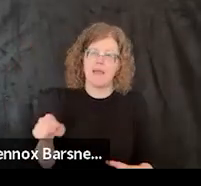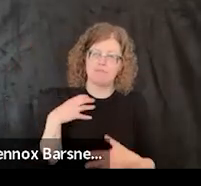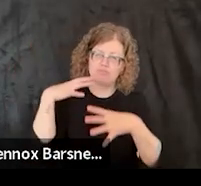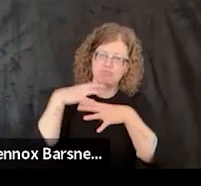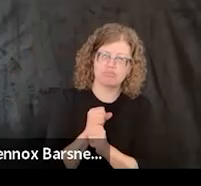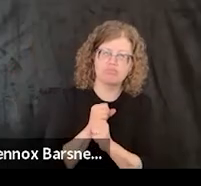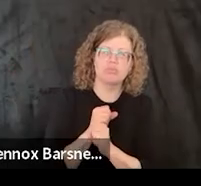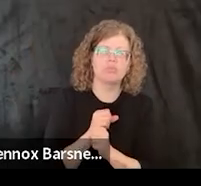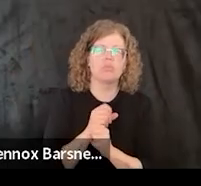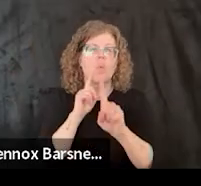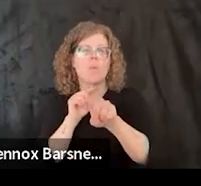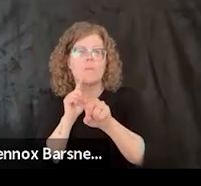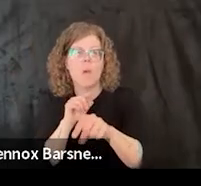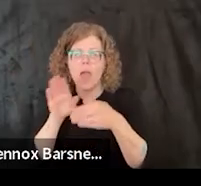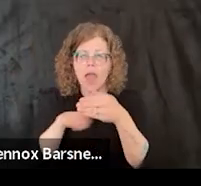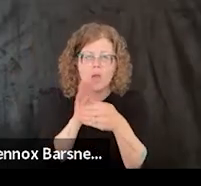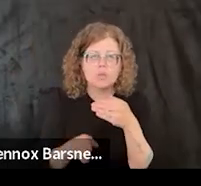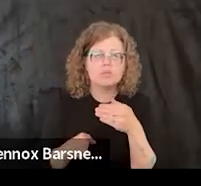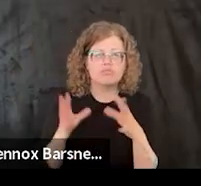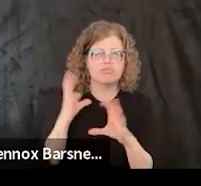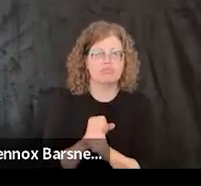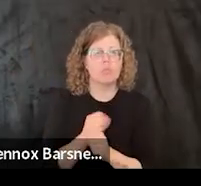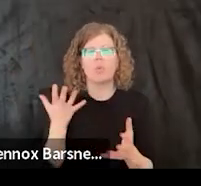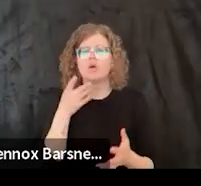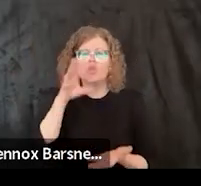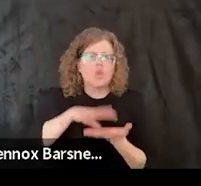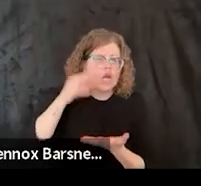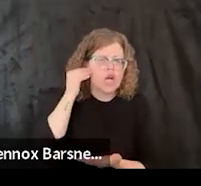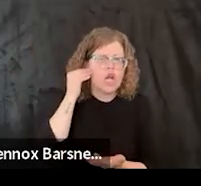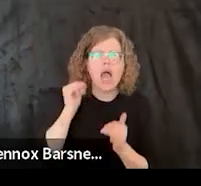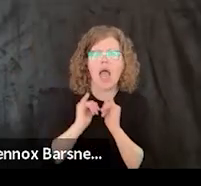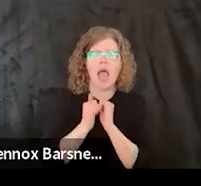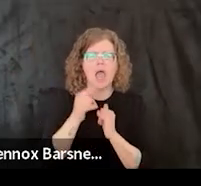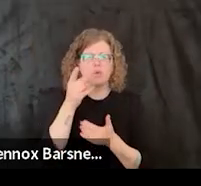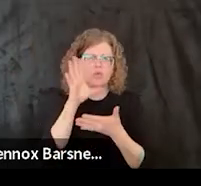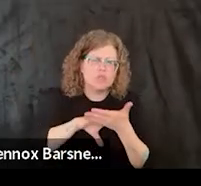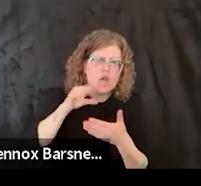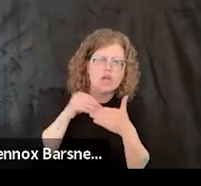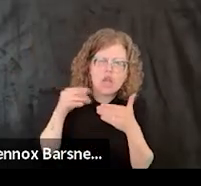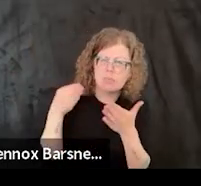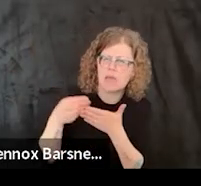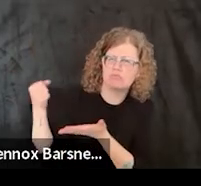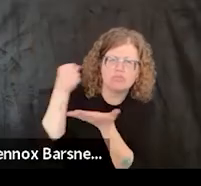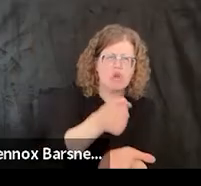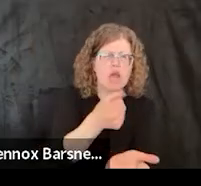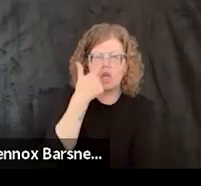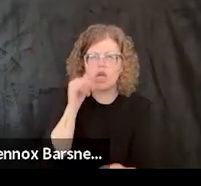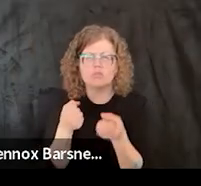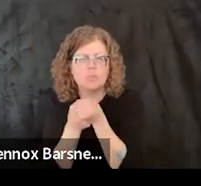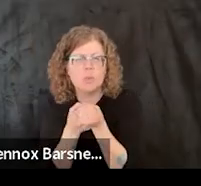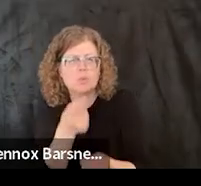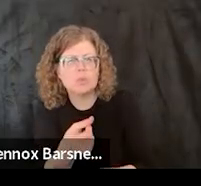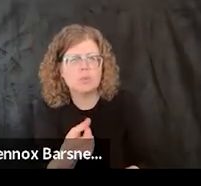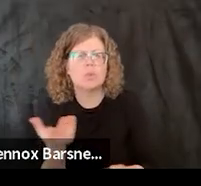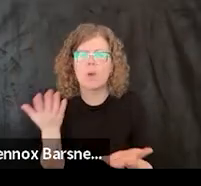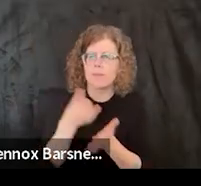completed activities, learnings, and how the grant benefited their practice, along with an updated budget with actual